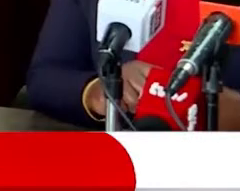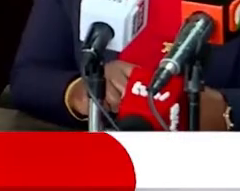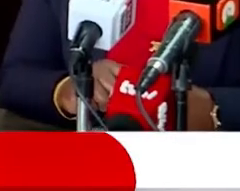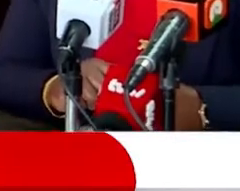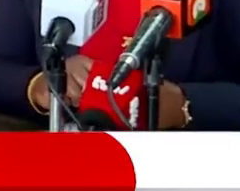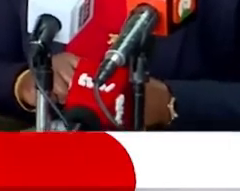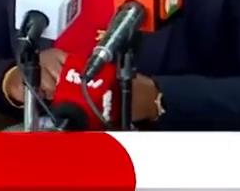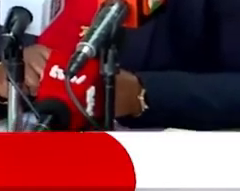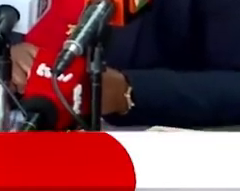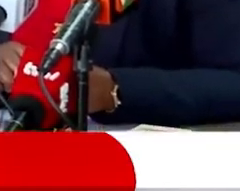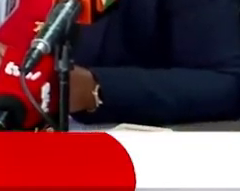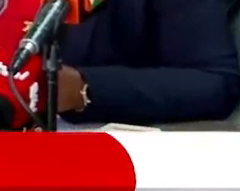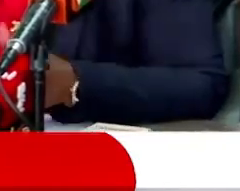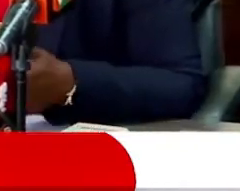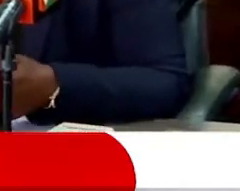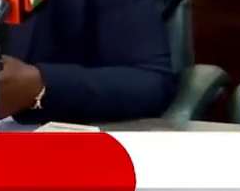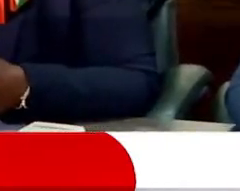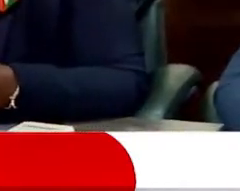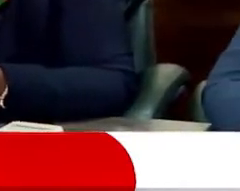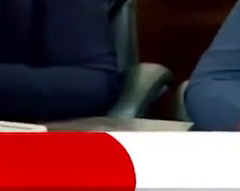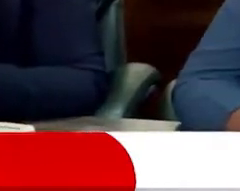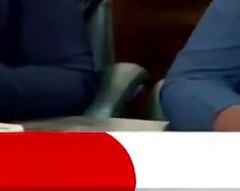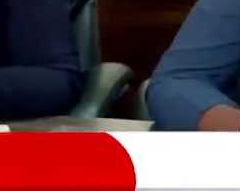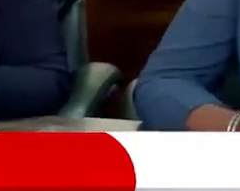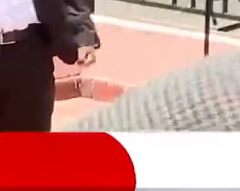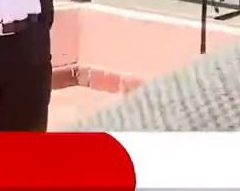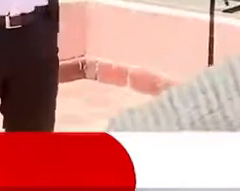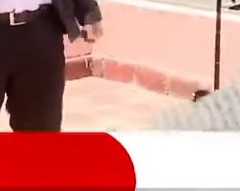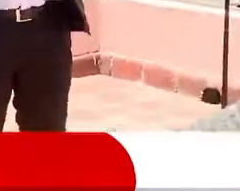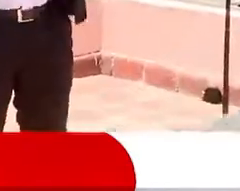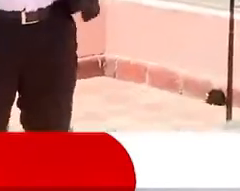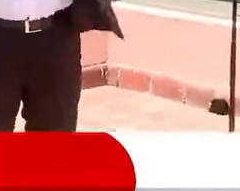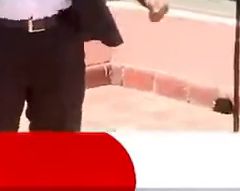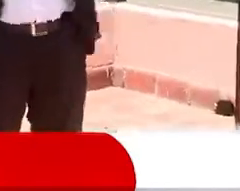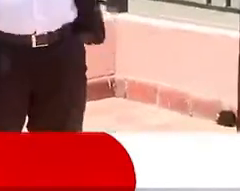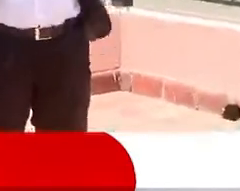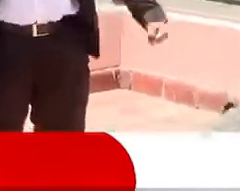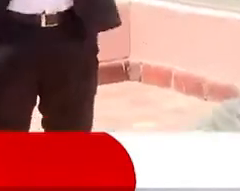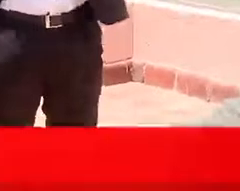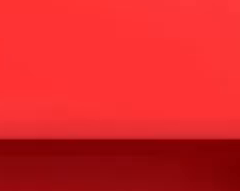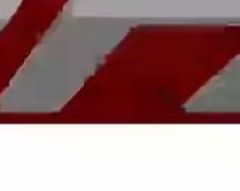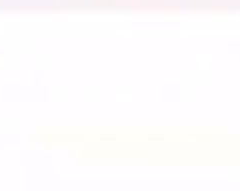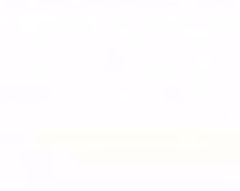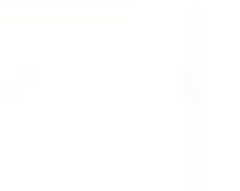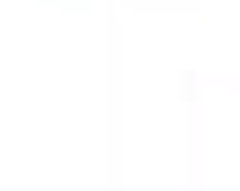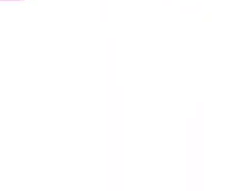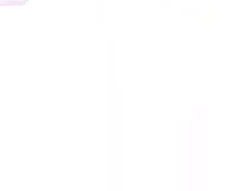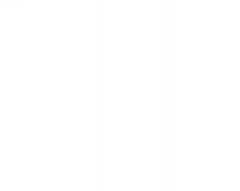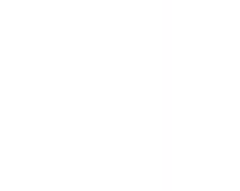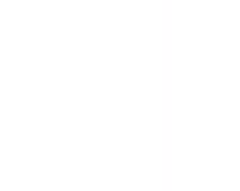the government and doctors, negotiations that have so far failed to provide a solution.